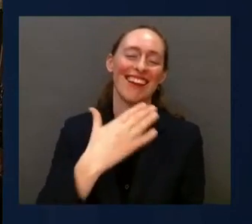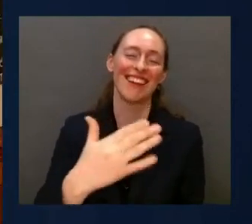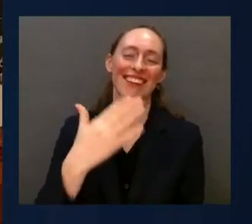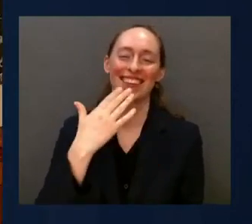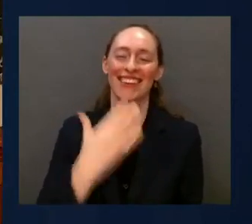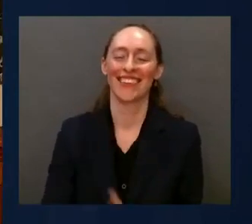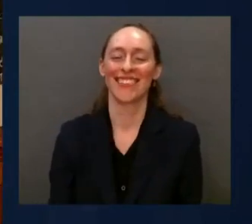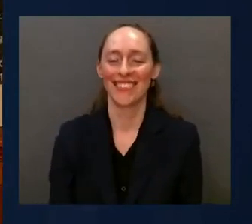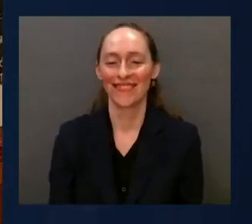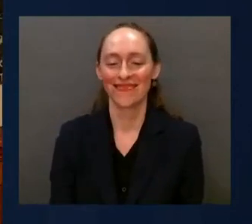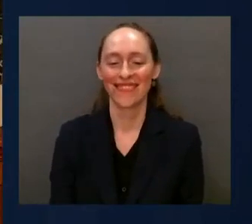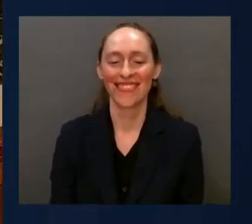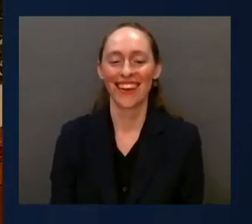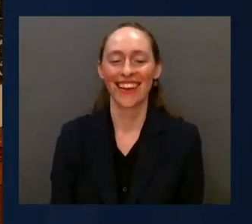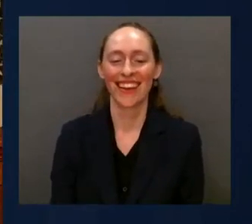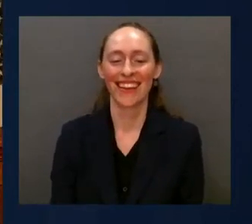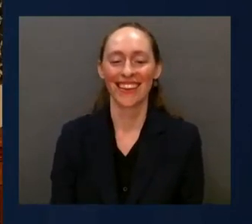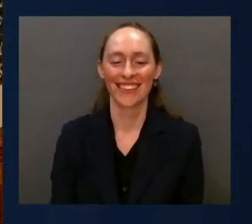Thank you. Please.